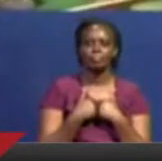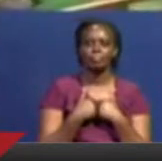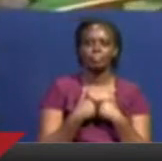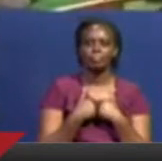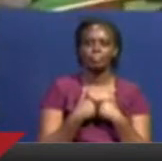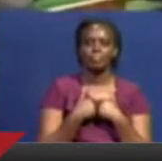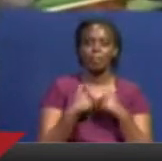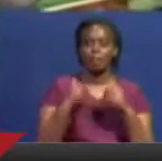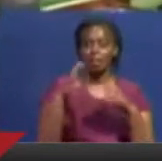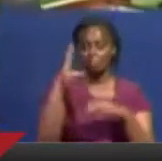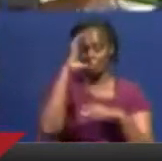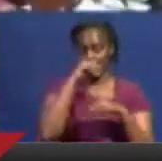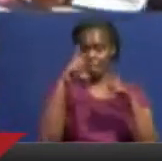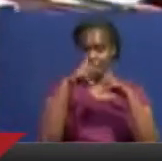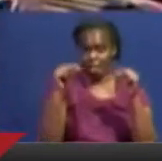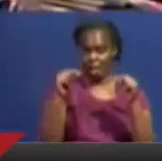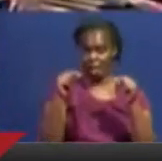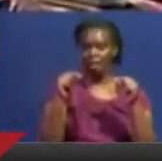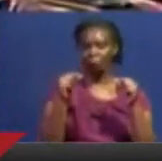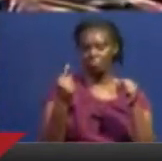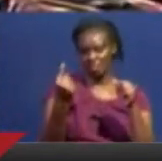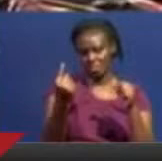Catherine, if you have no card, move in.